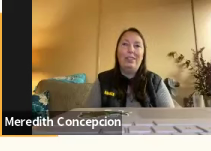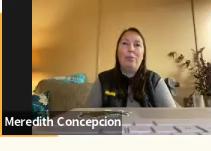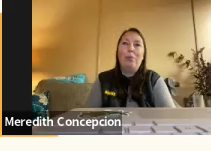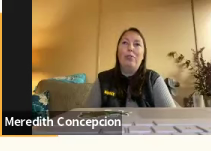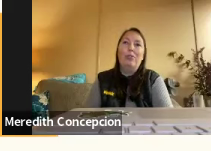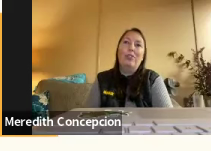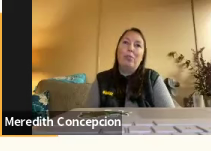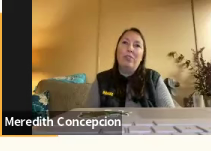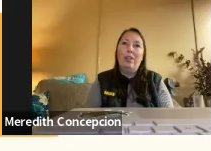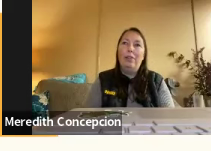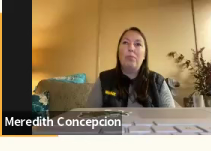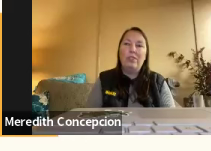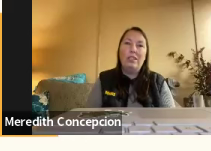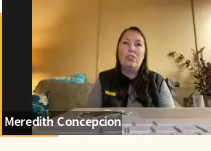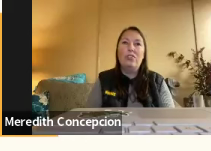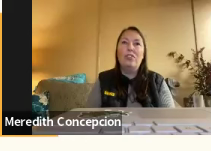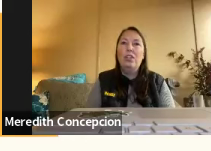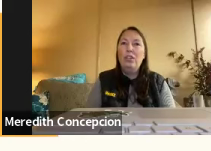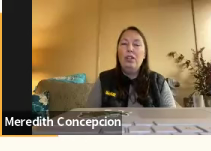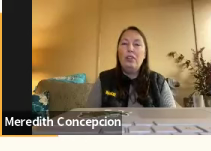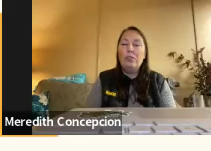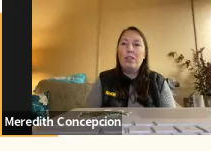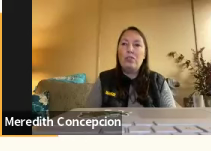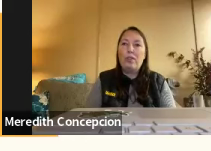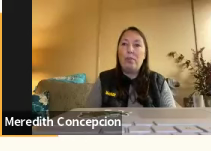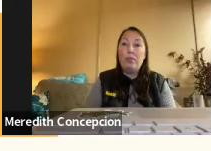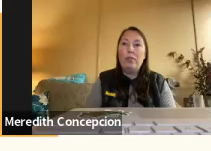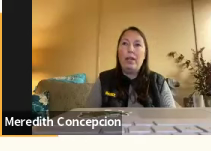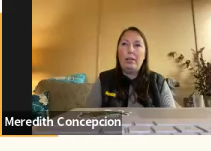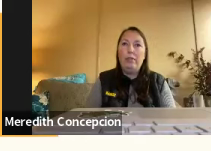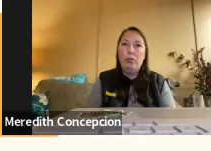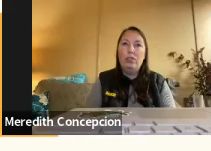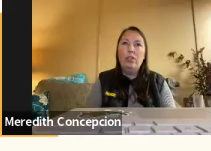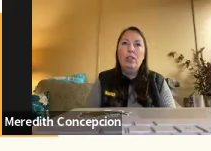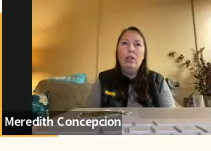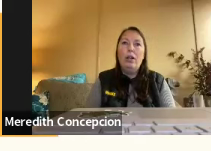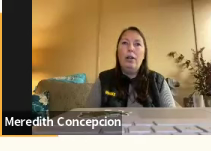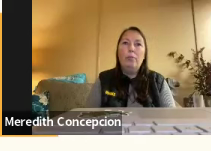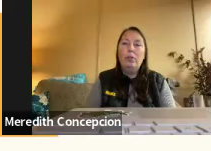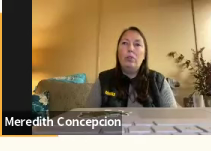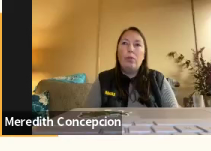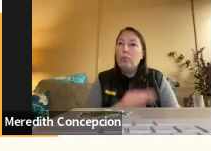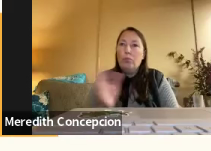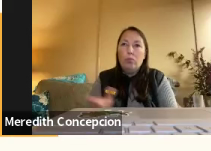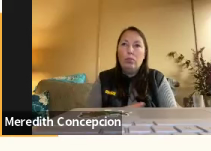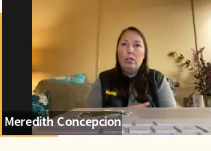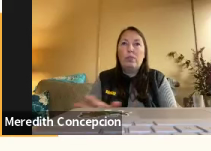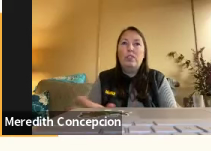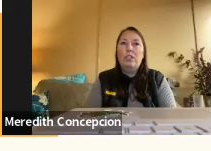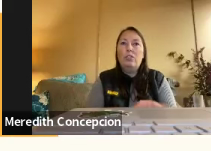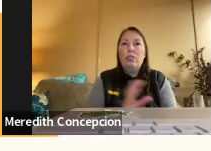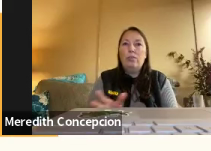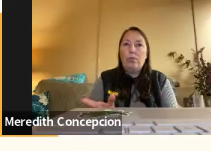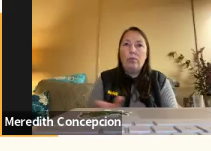reviewing funding proposals and presentations, and just making sure that mental health had a voice. So we